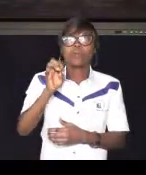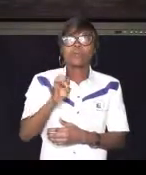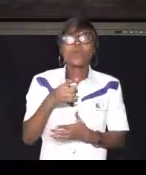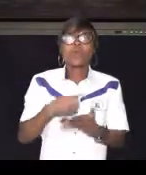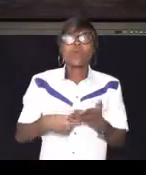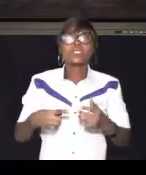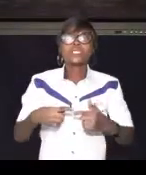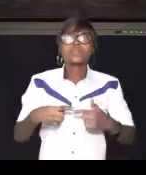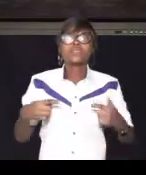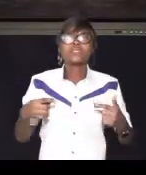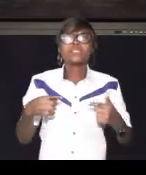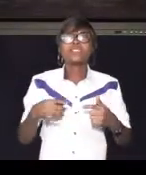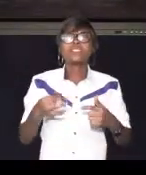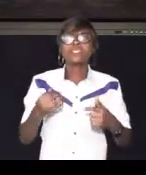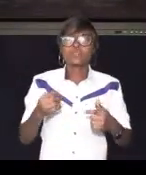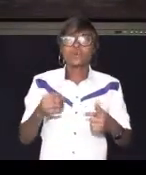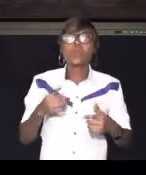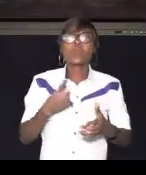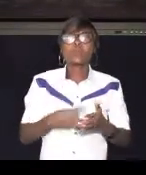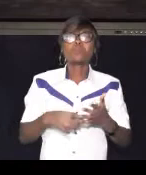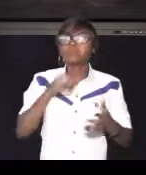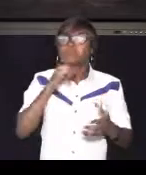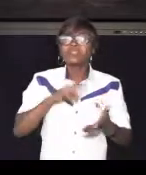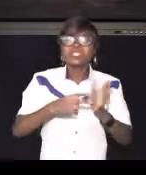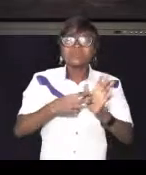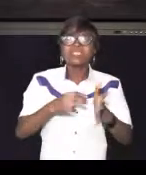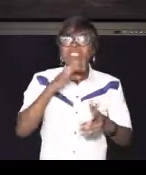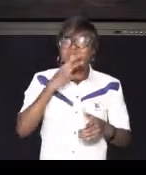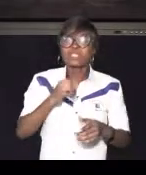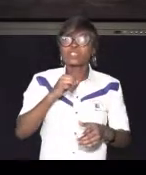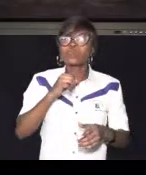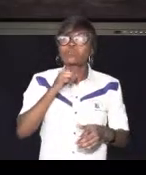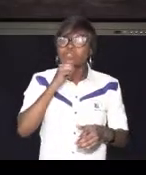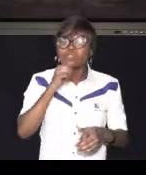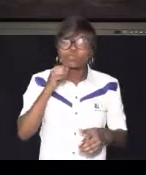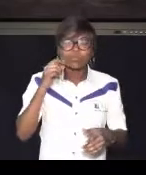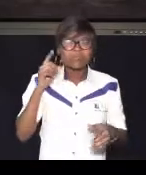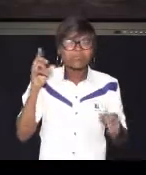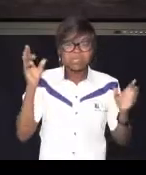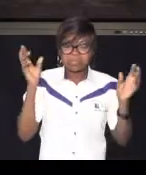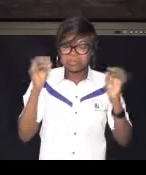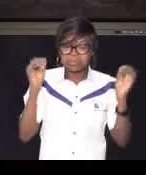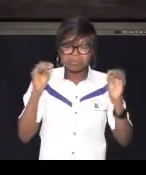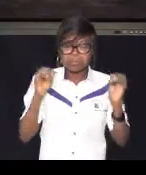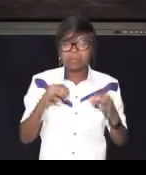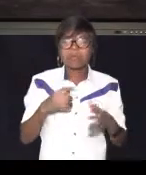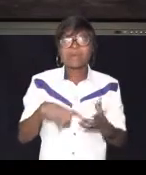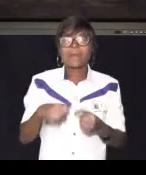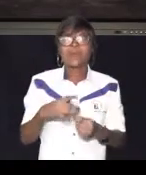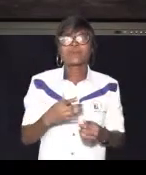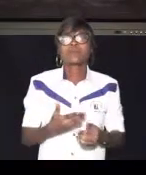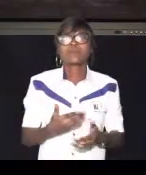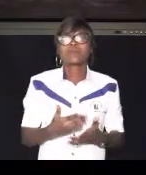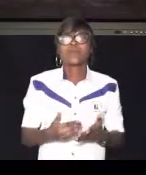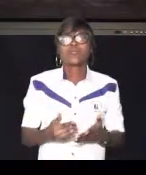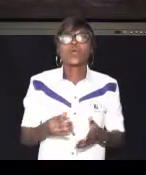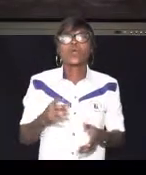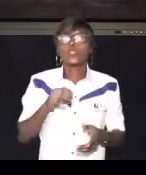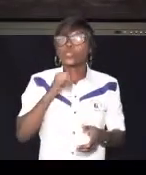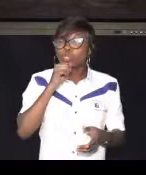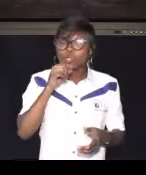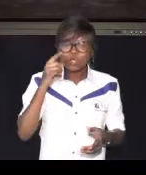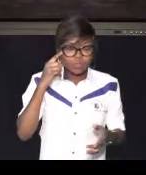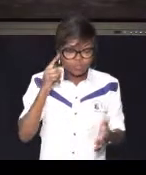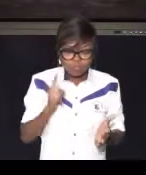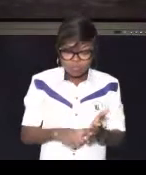Obscure. What does it mean? Not discovered or known about, uncertain.